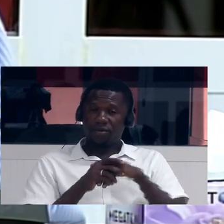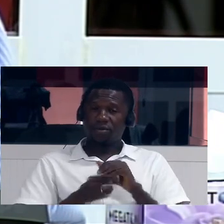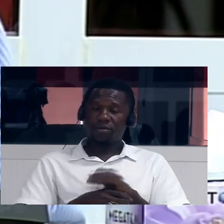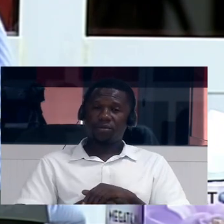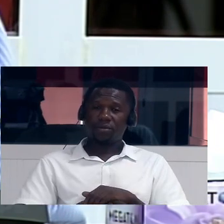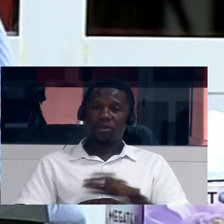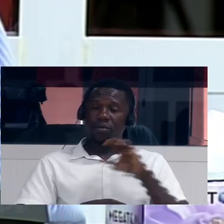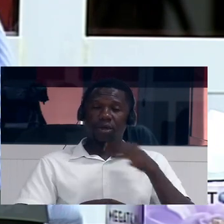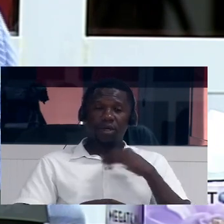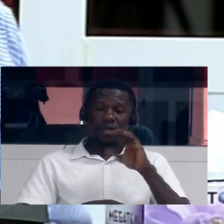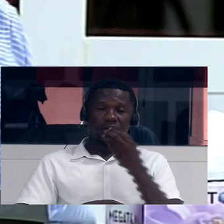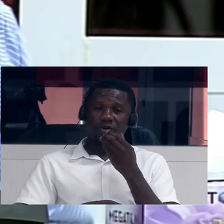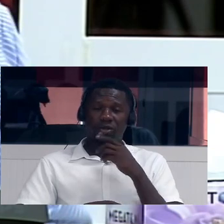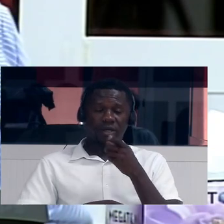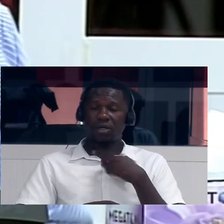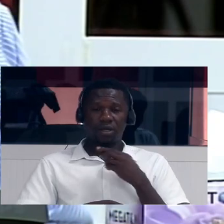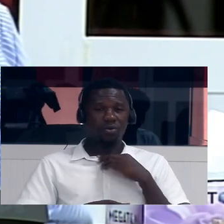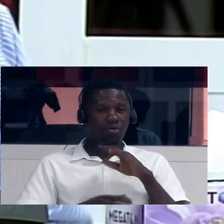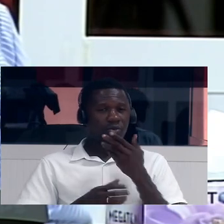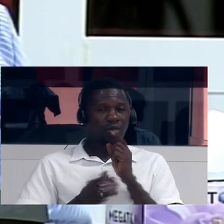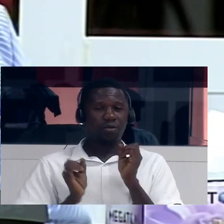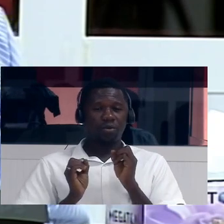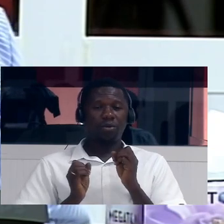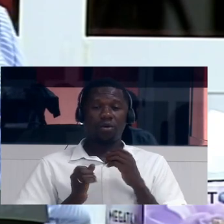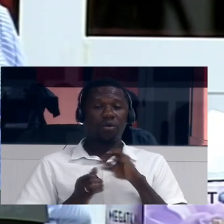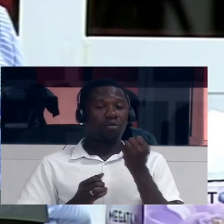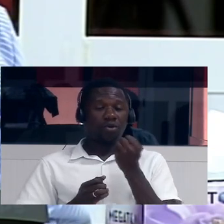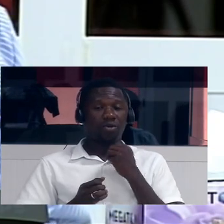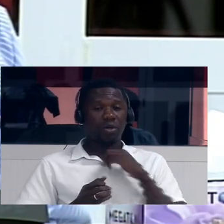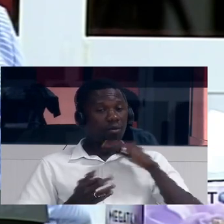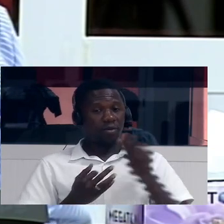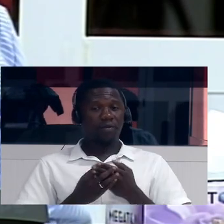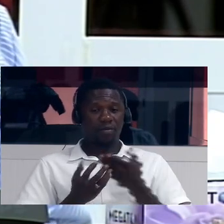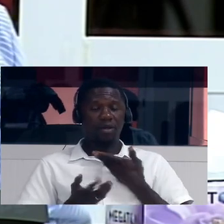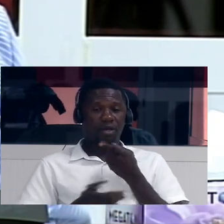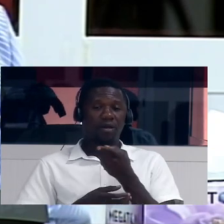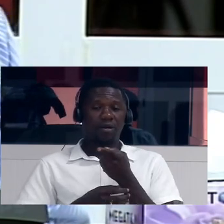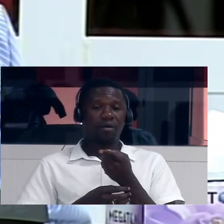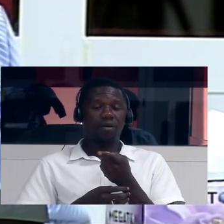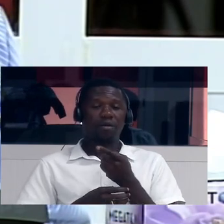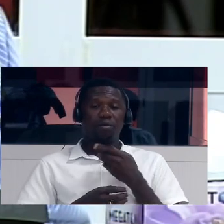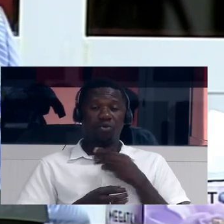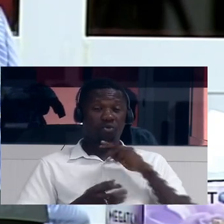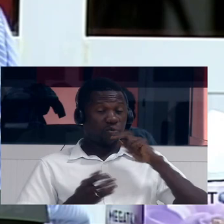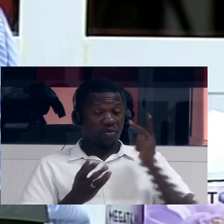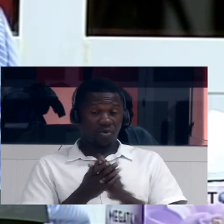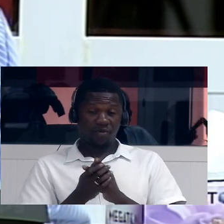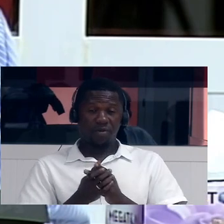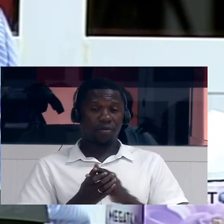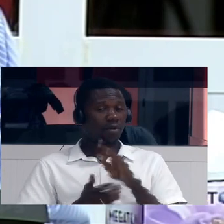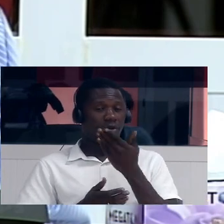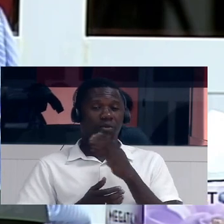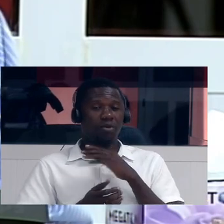I cannot swear that there wasn't, because I believe there was. But to prove it may not be